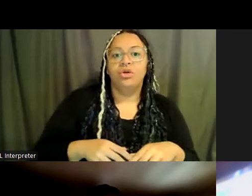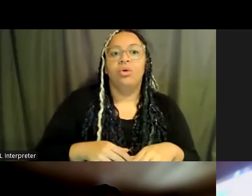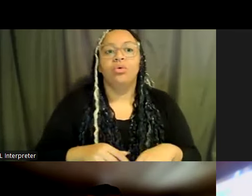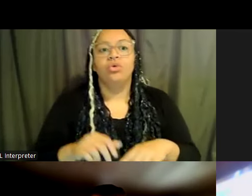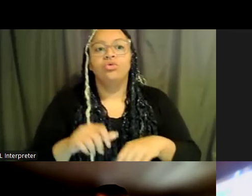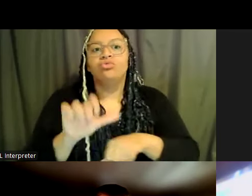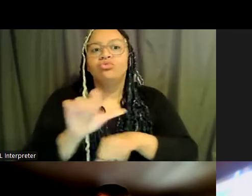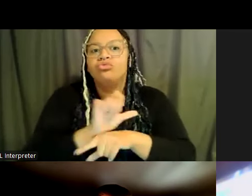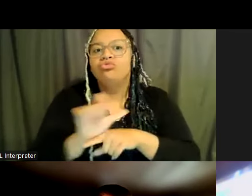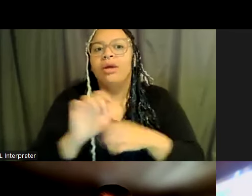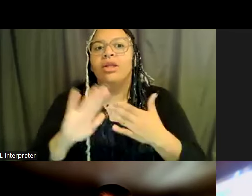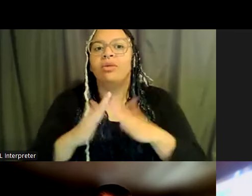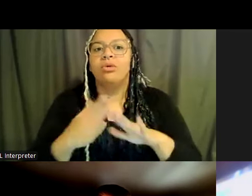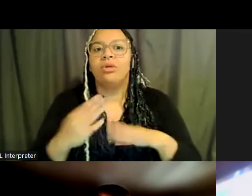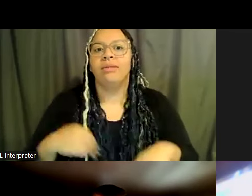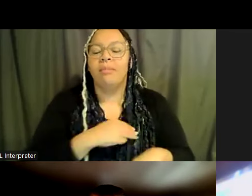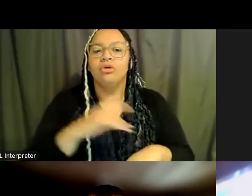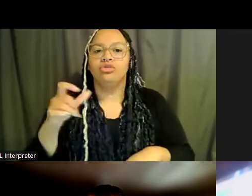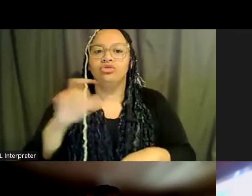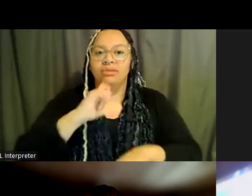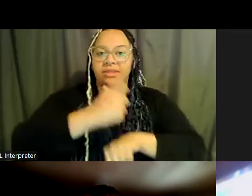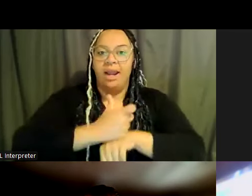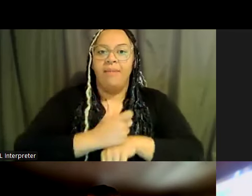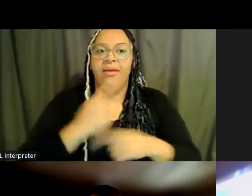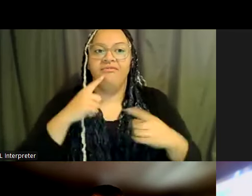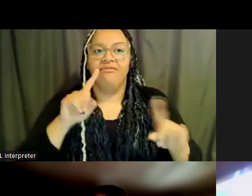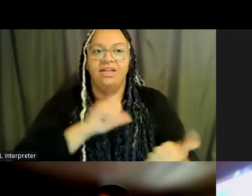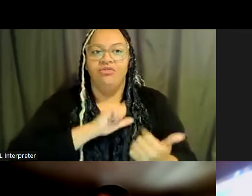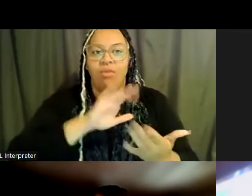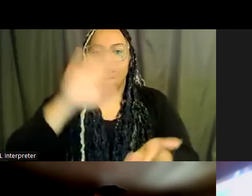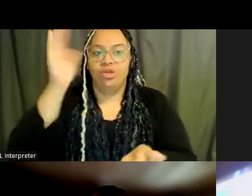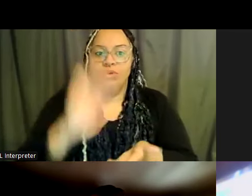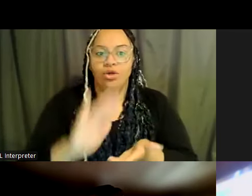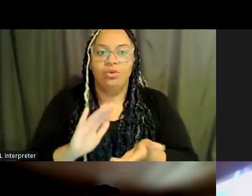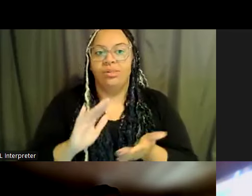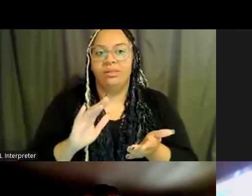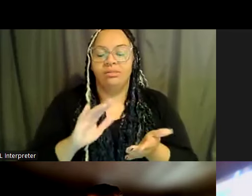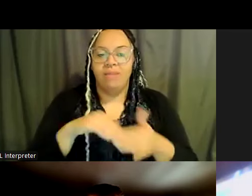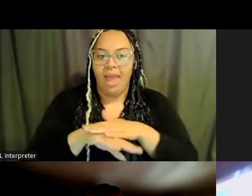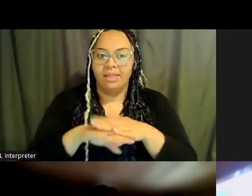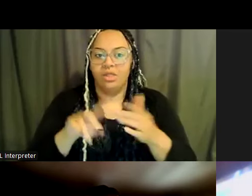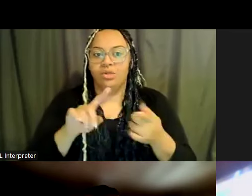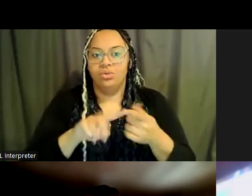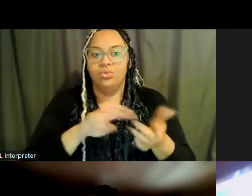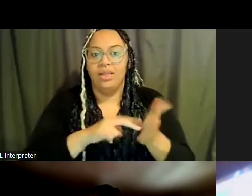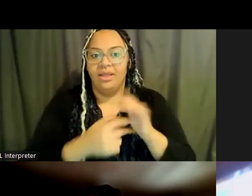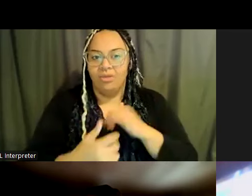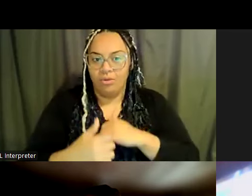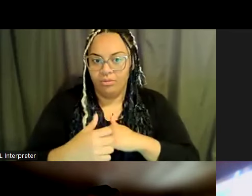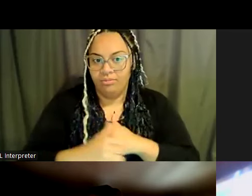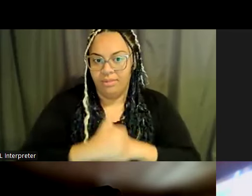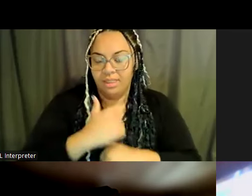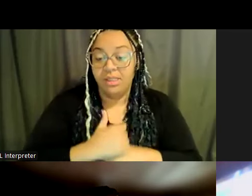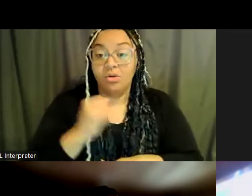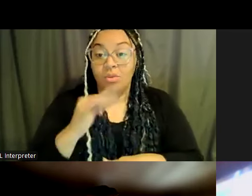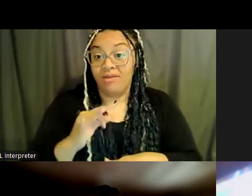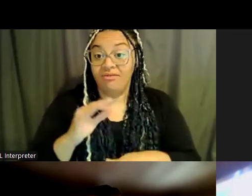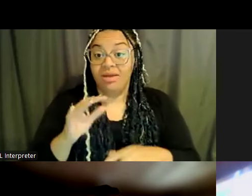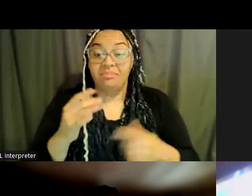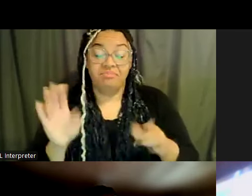school setting, you work in a community-based organization, if behavioral health, healthcare, anybody who is